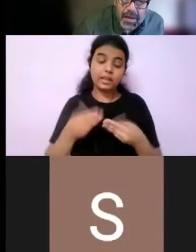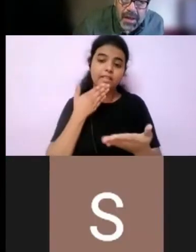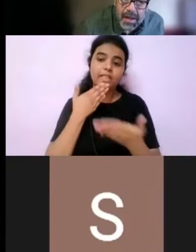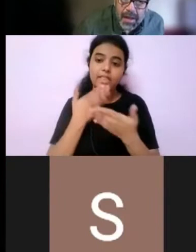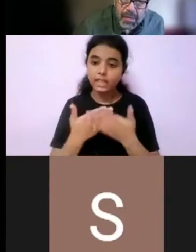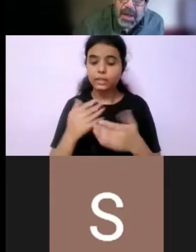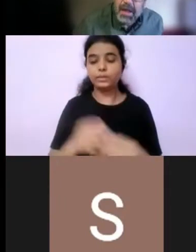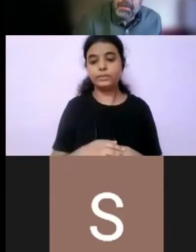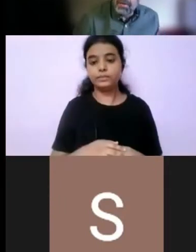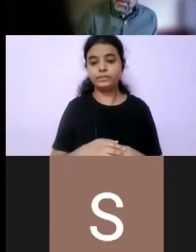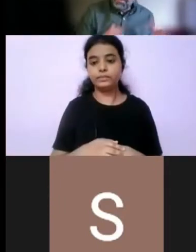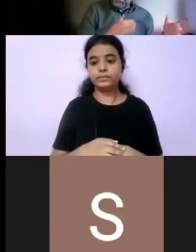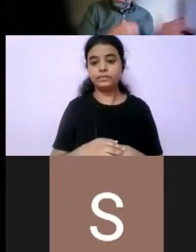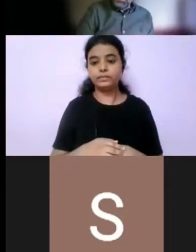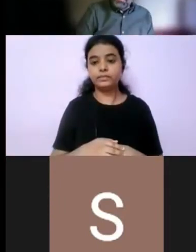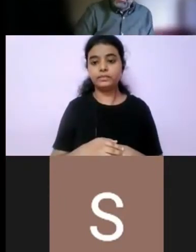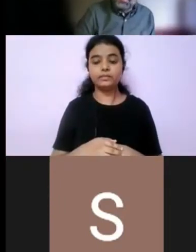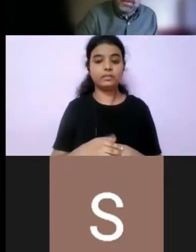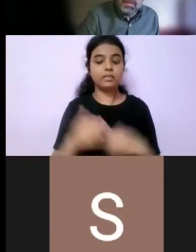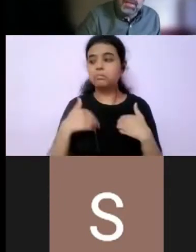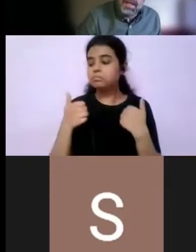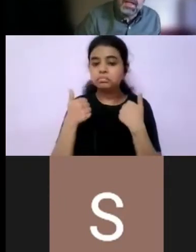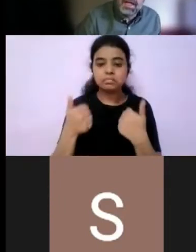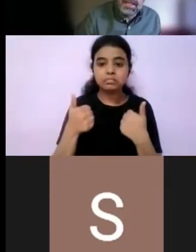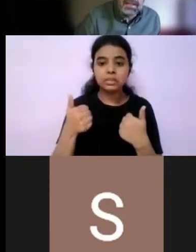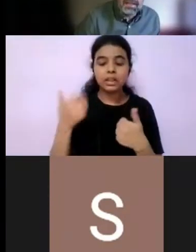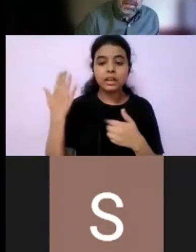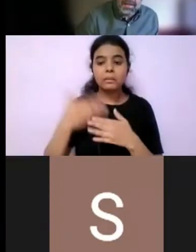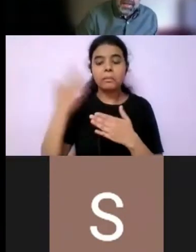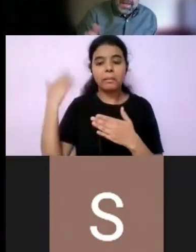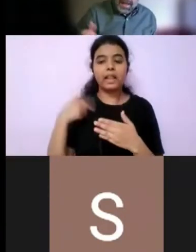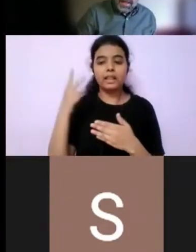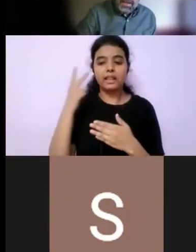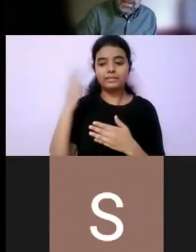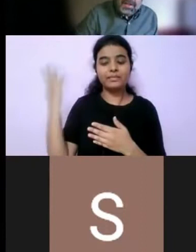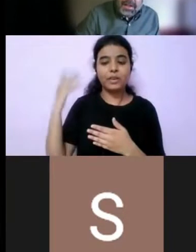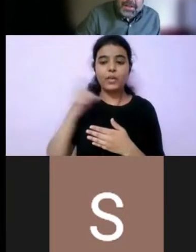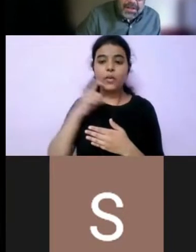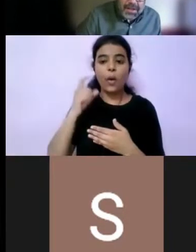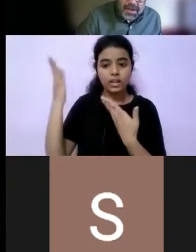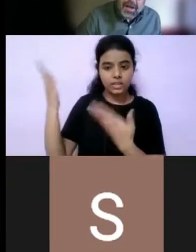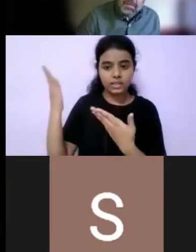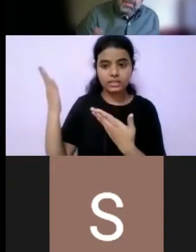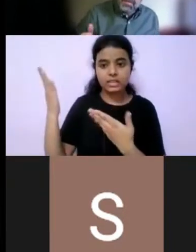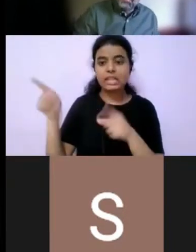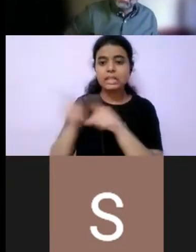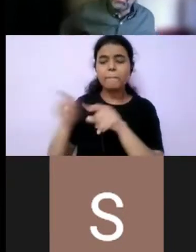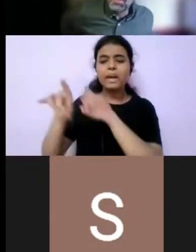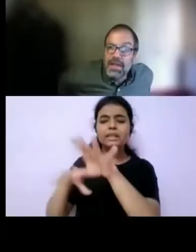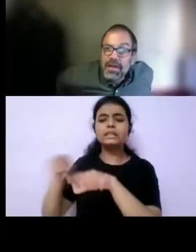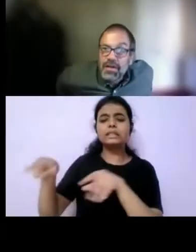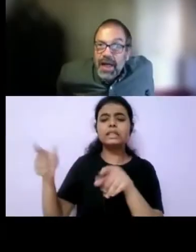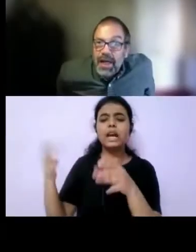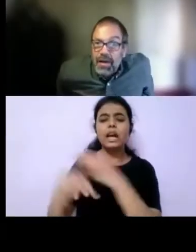I very fondly remember my time in Delhi, and it's a city that I hope to be able to